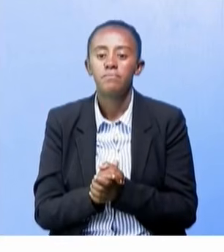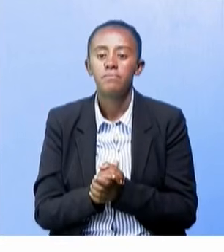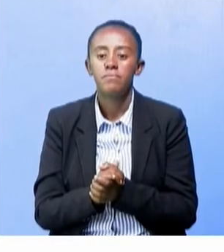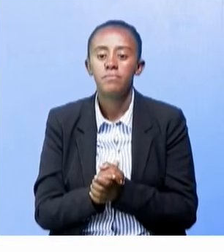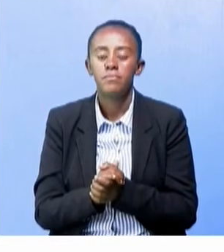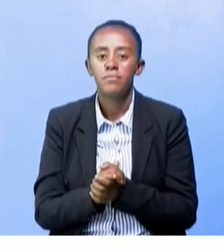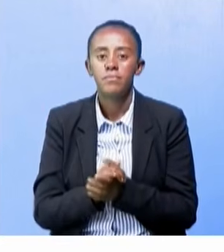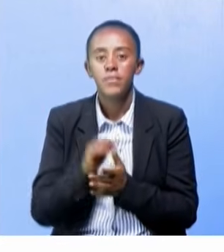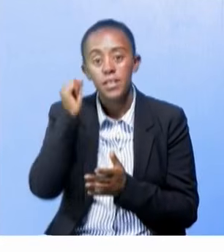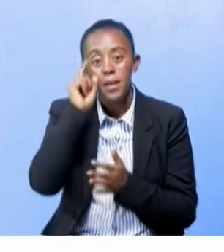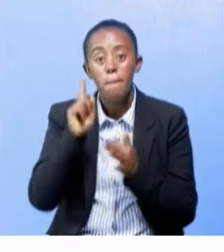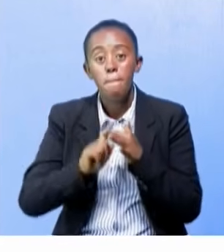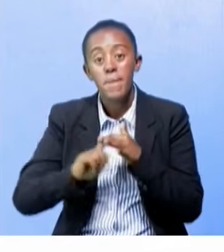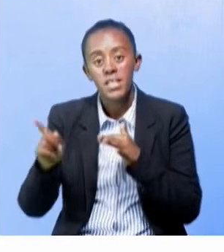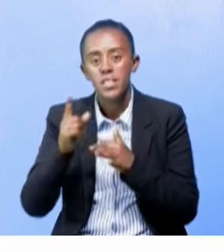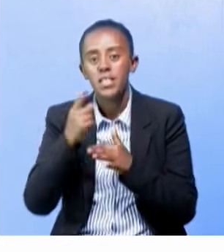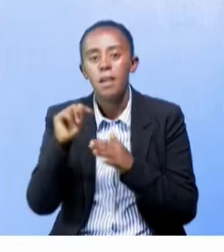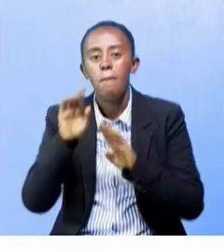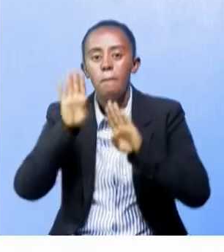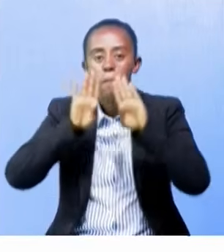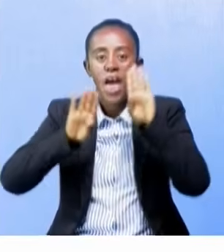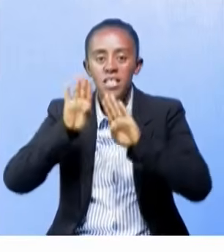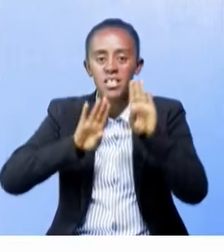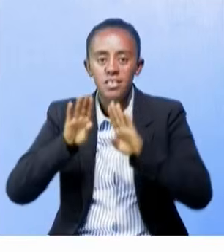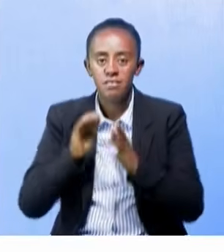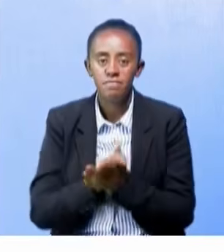the bus.